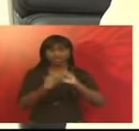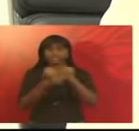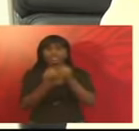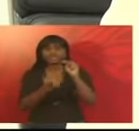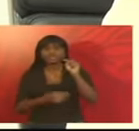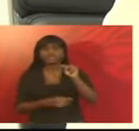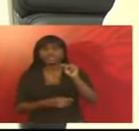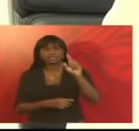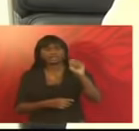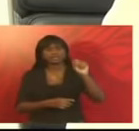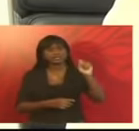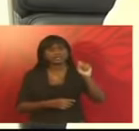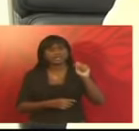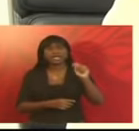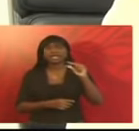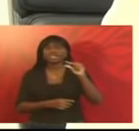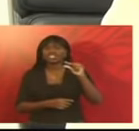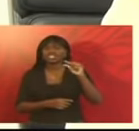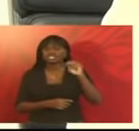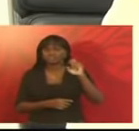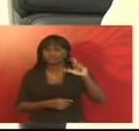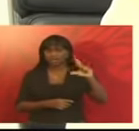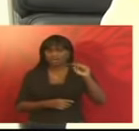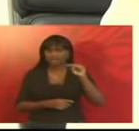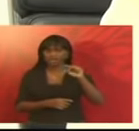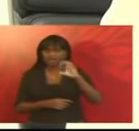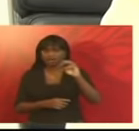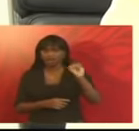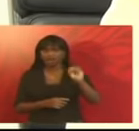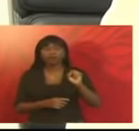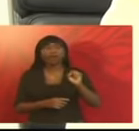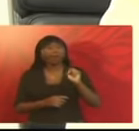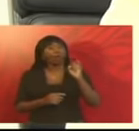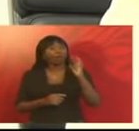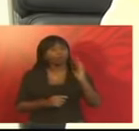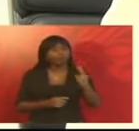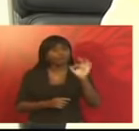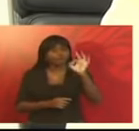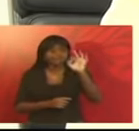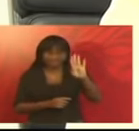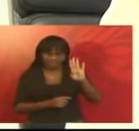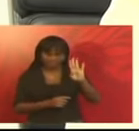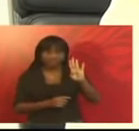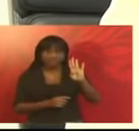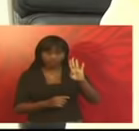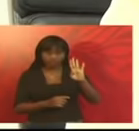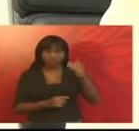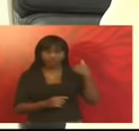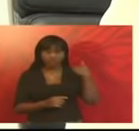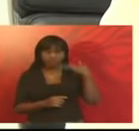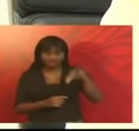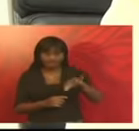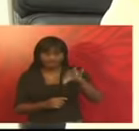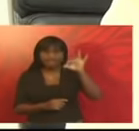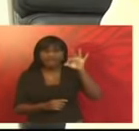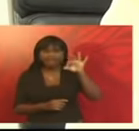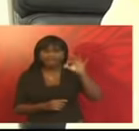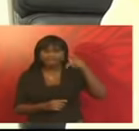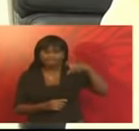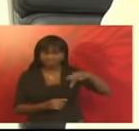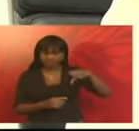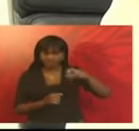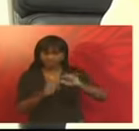thepediatricsociety.tt@gmail.com, or we also have a very public Facebook page, the Pediatric Society of Trinidad and Tobago, and